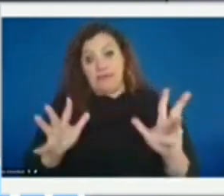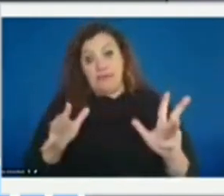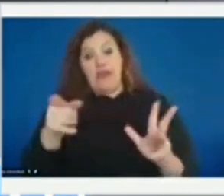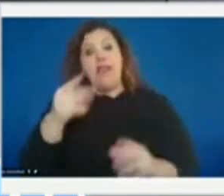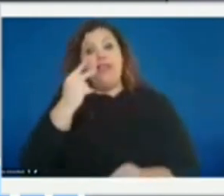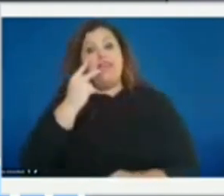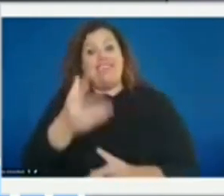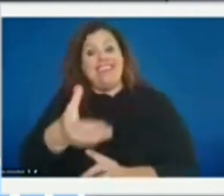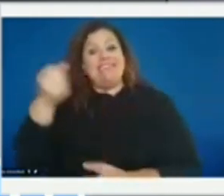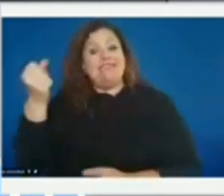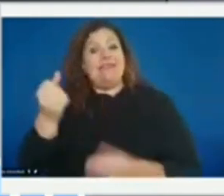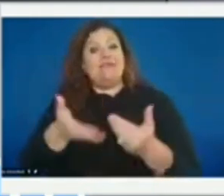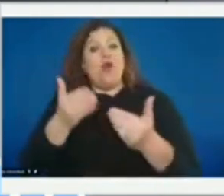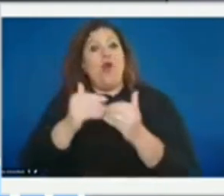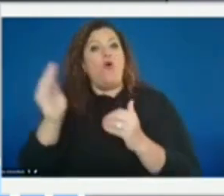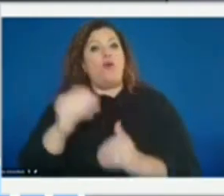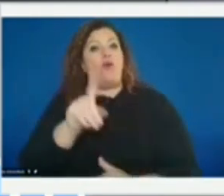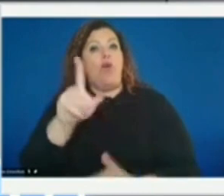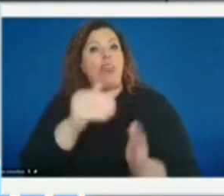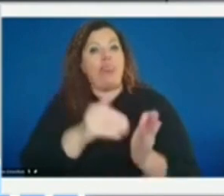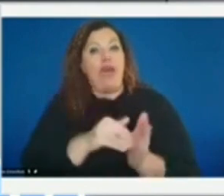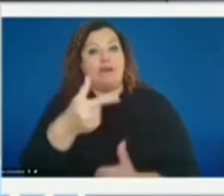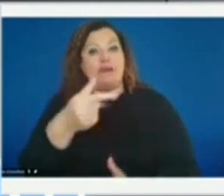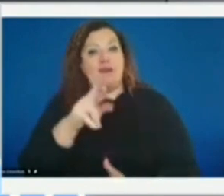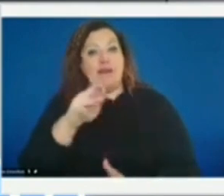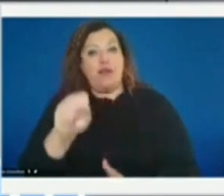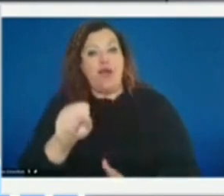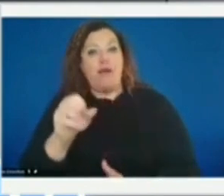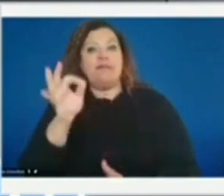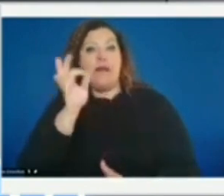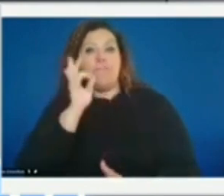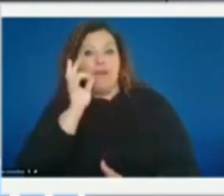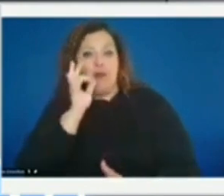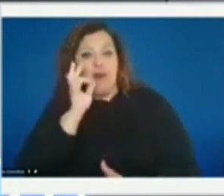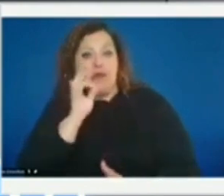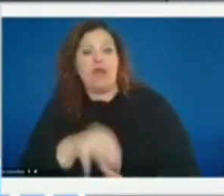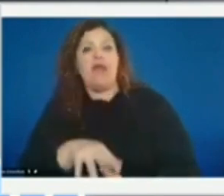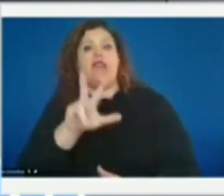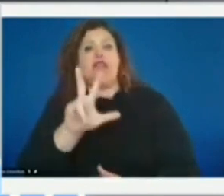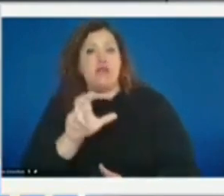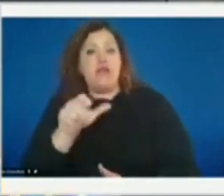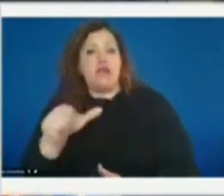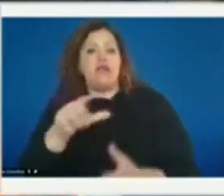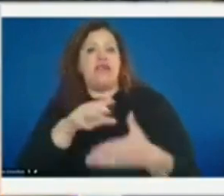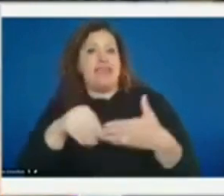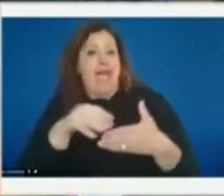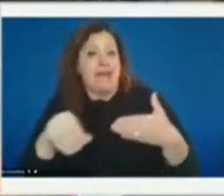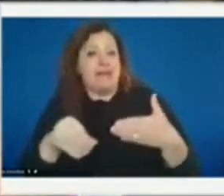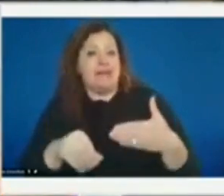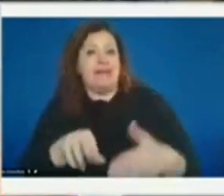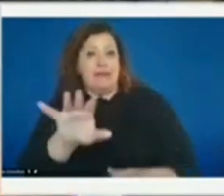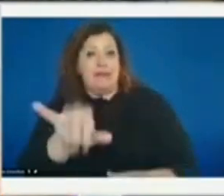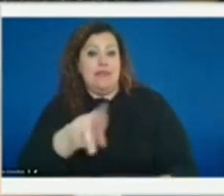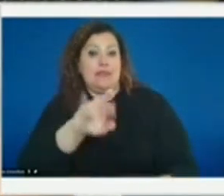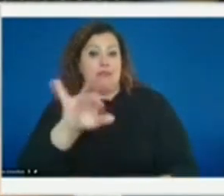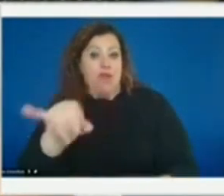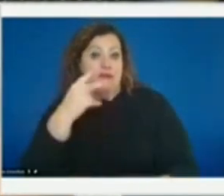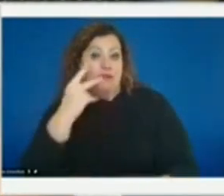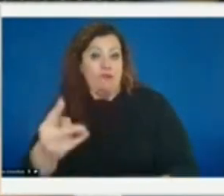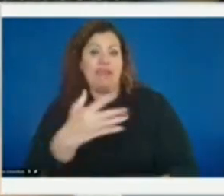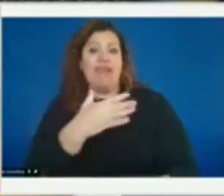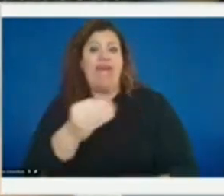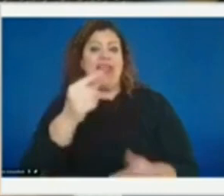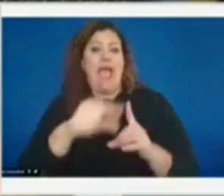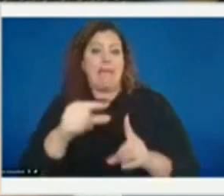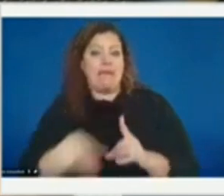over 1,000 grams of marijuana, 300 in cash, the rifle that you see behind me, and ammunition. The